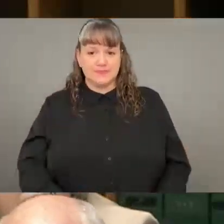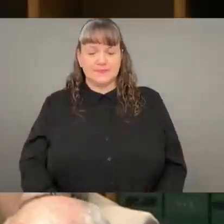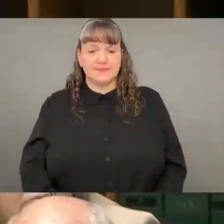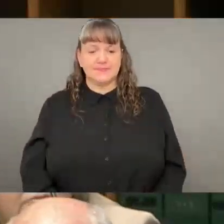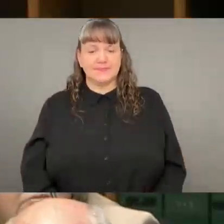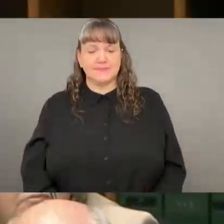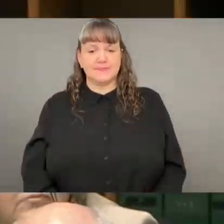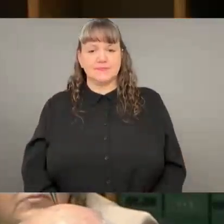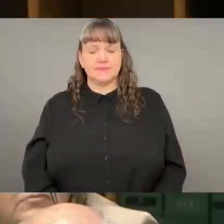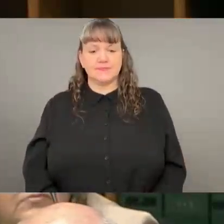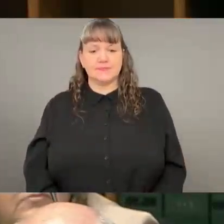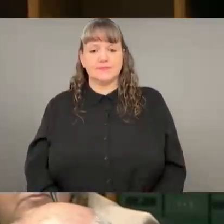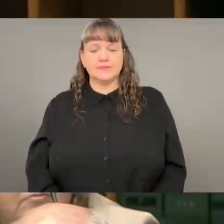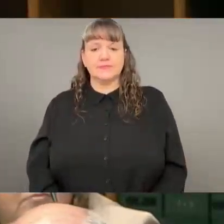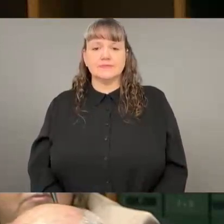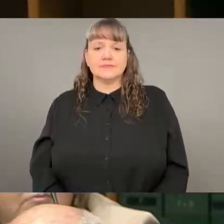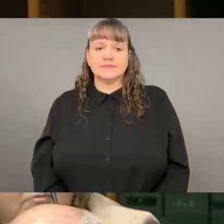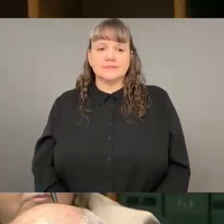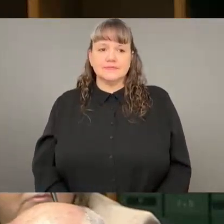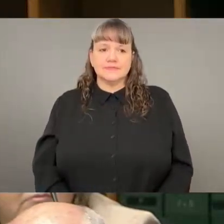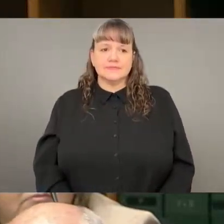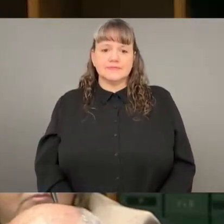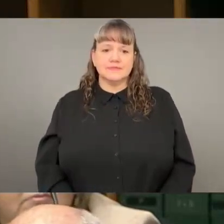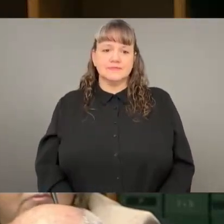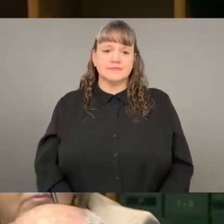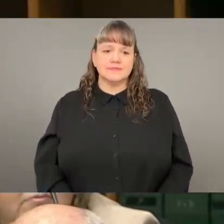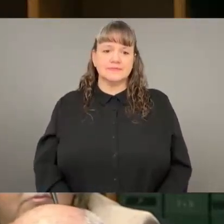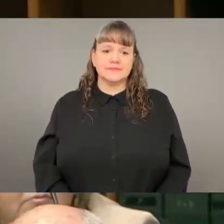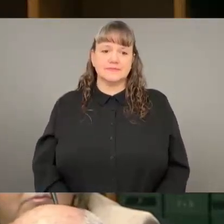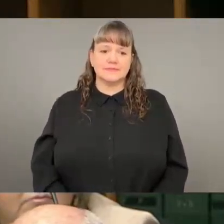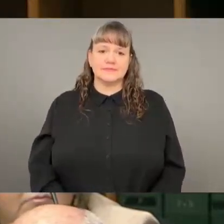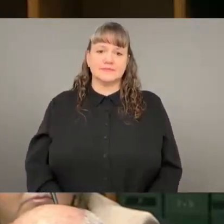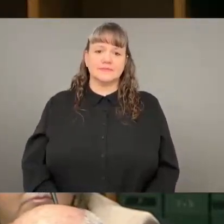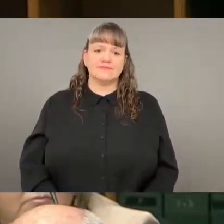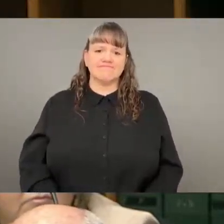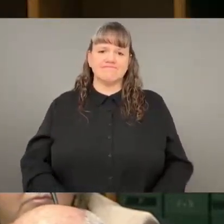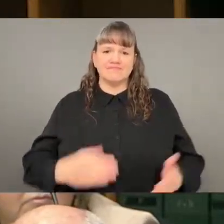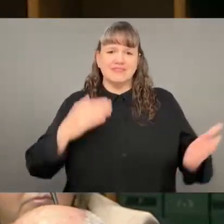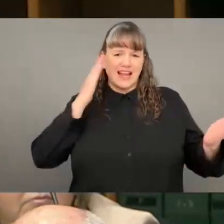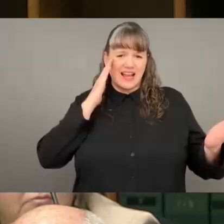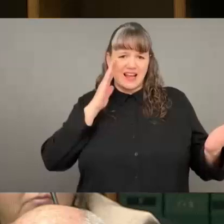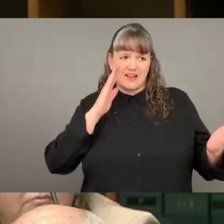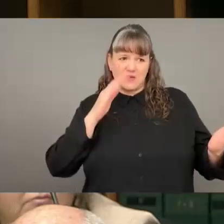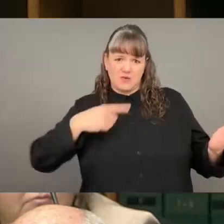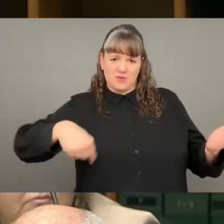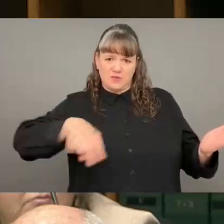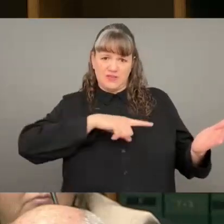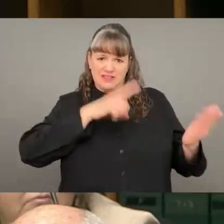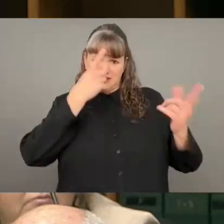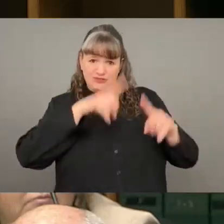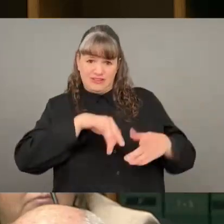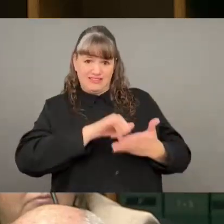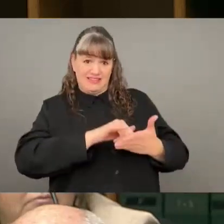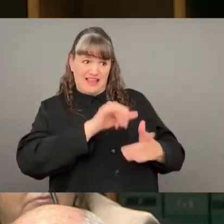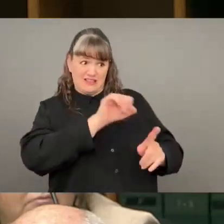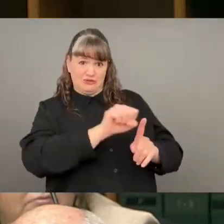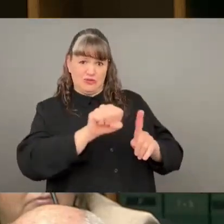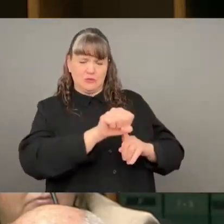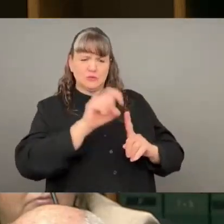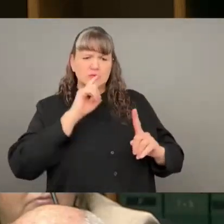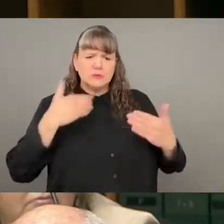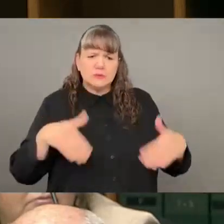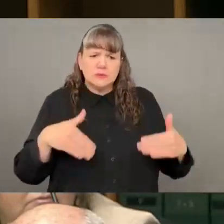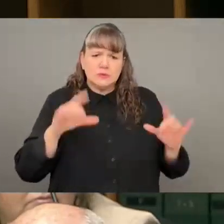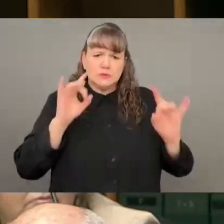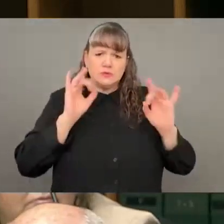Thank you, Mr. Speaker. I think we can all agree that that's a horrific incident and that we are thinking of the family and the victims in